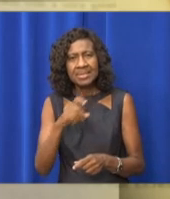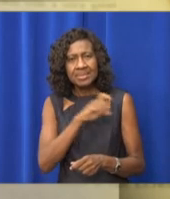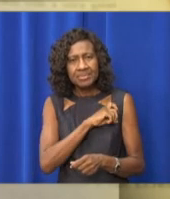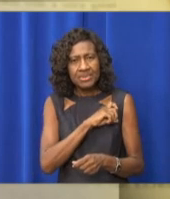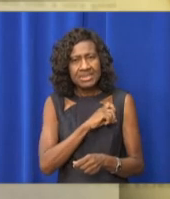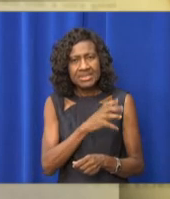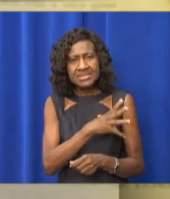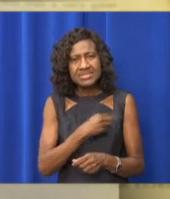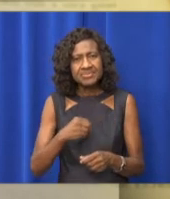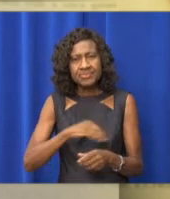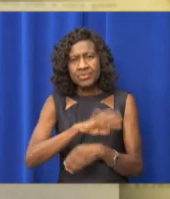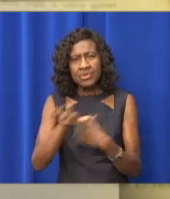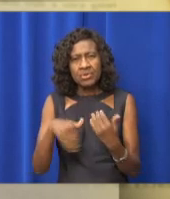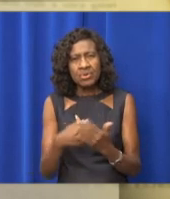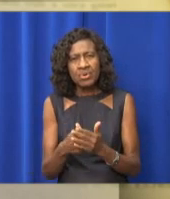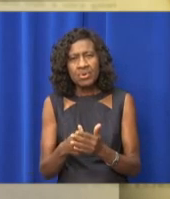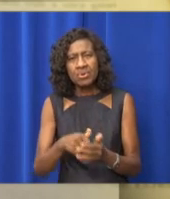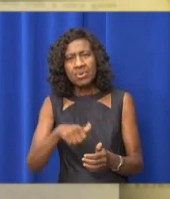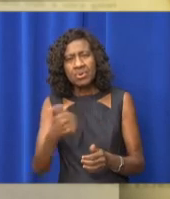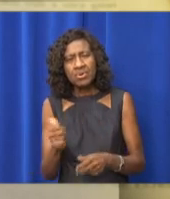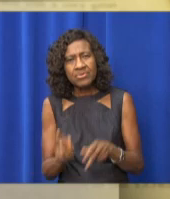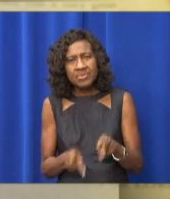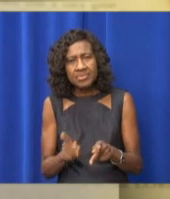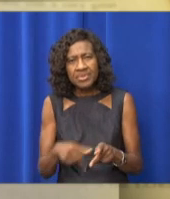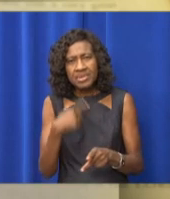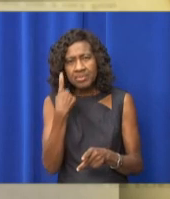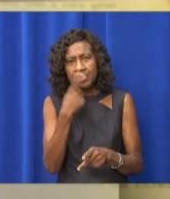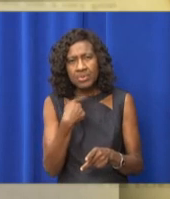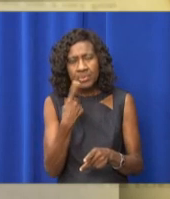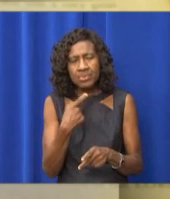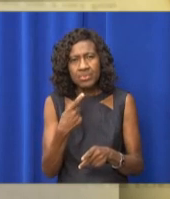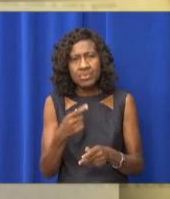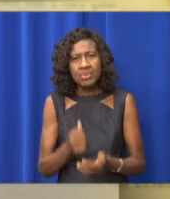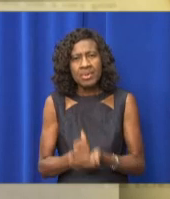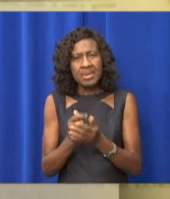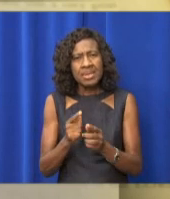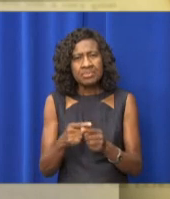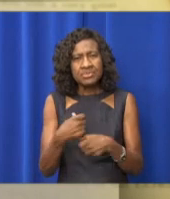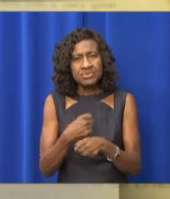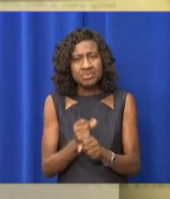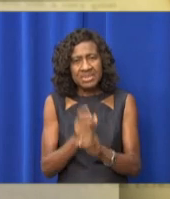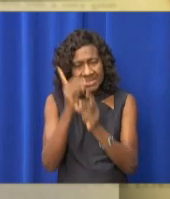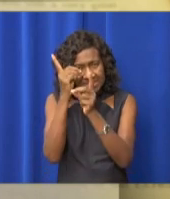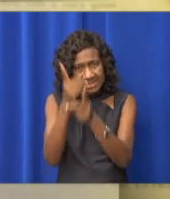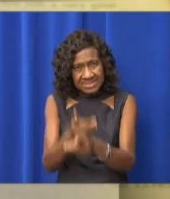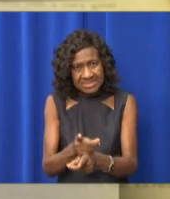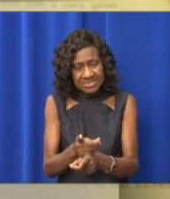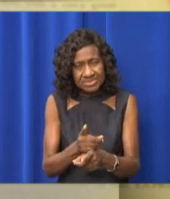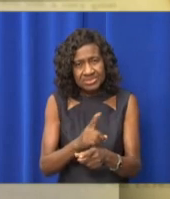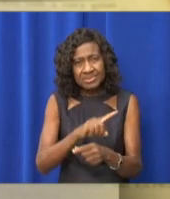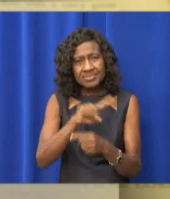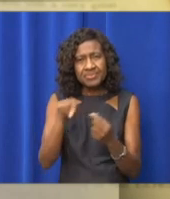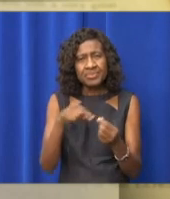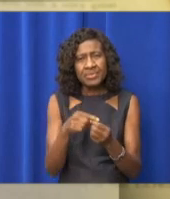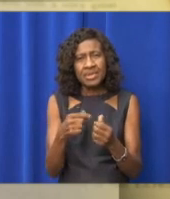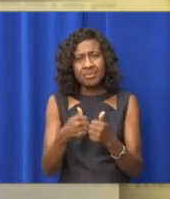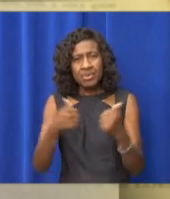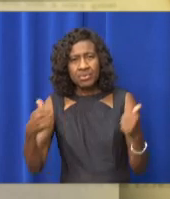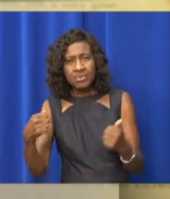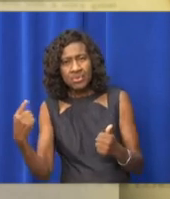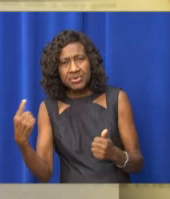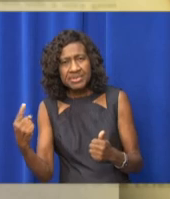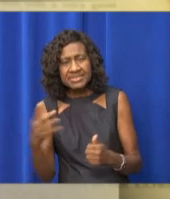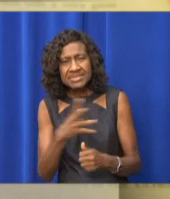public officials who have been entrusted with the task of making hard decisions about quarantine and resumption of